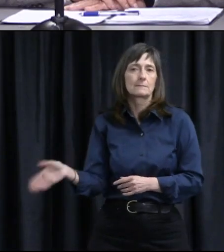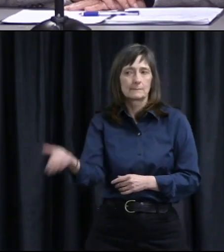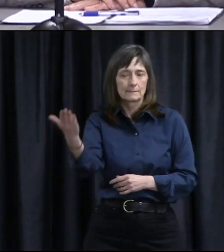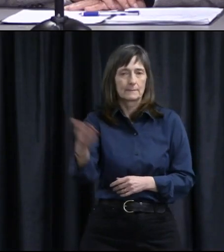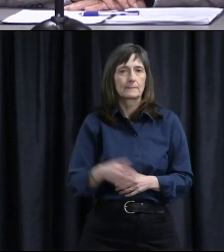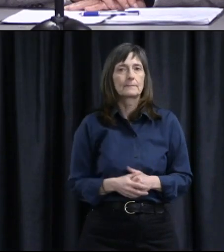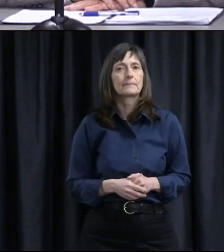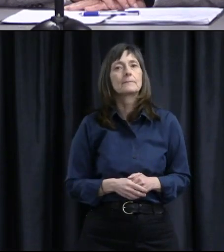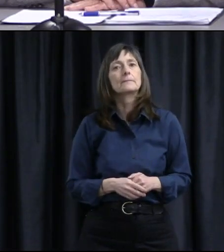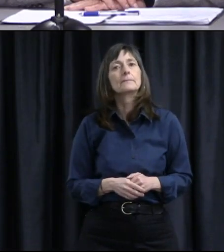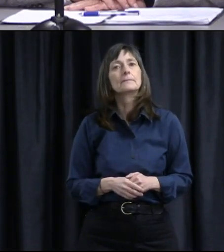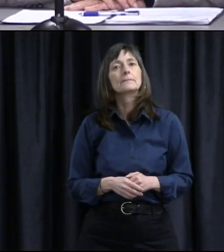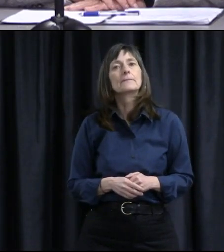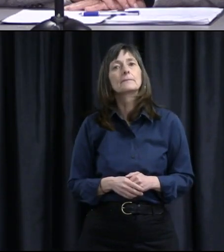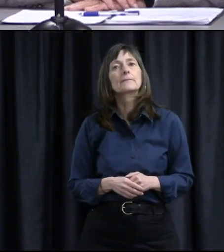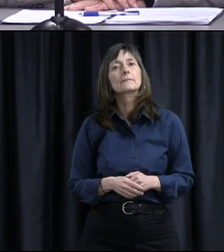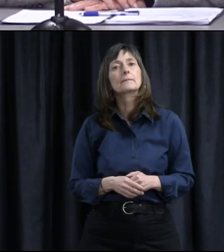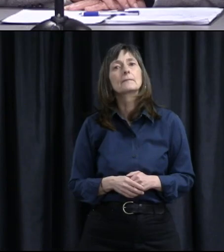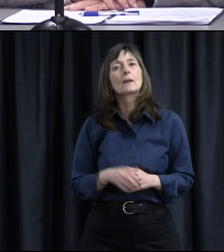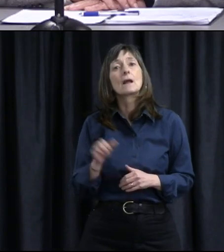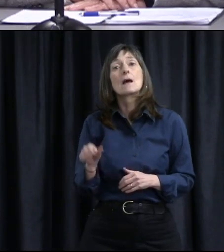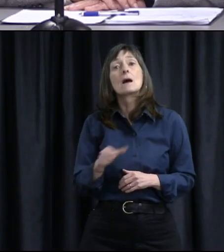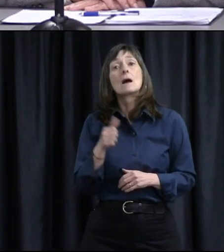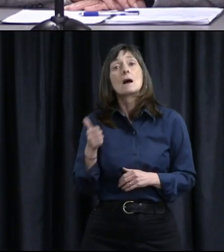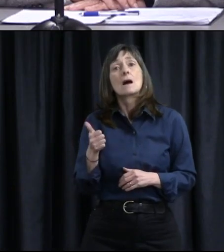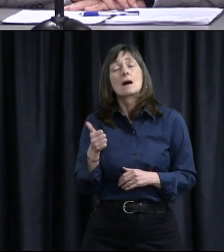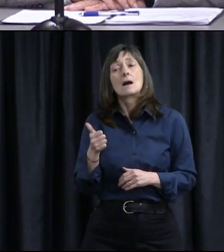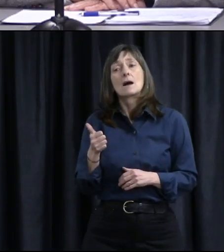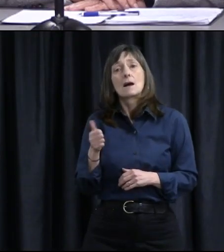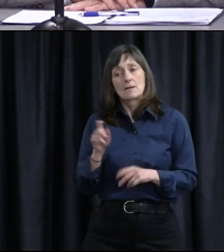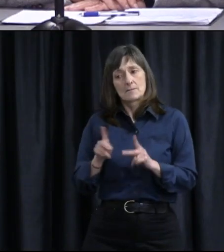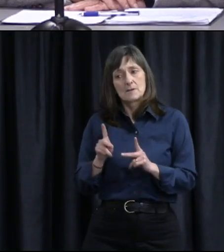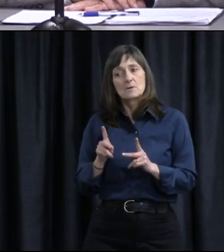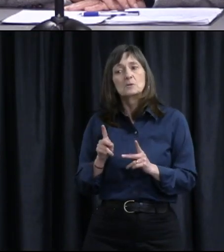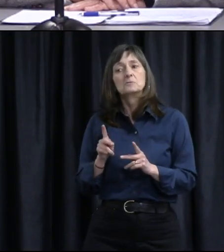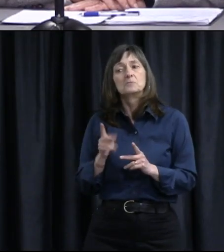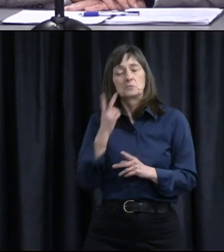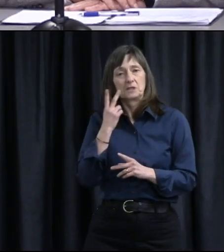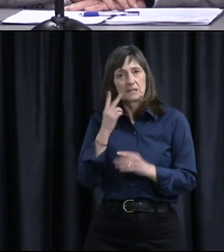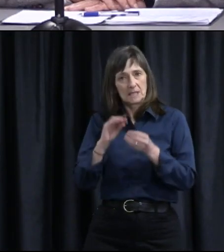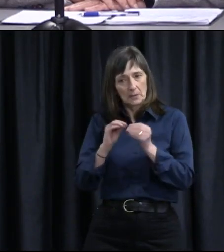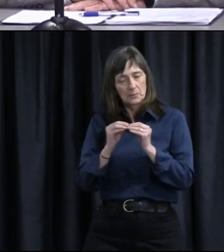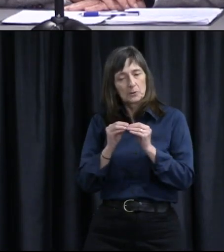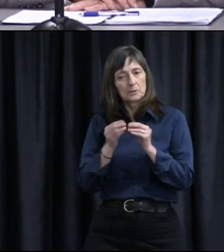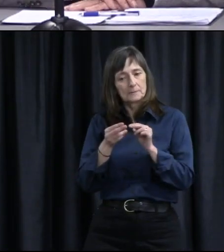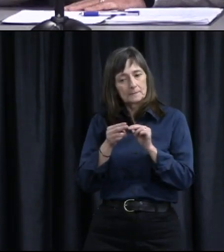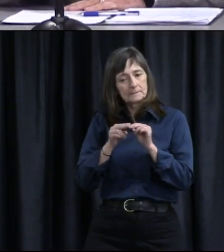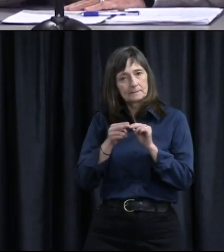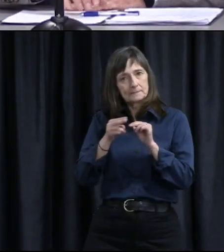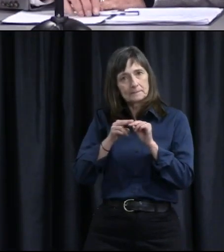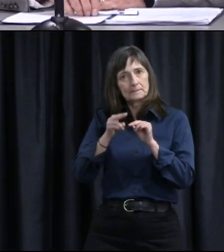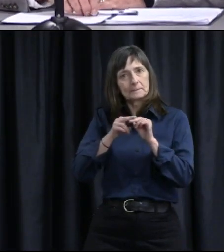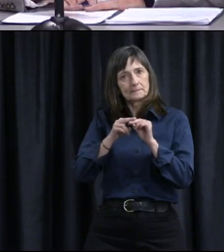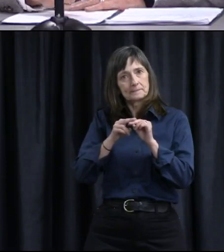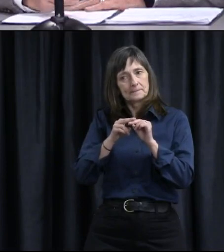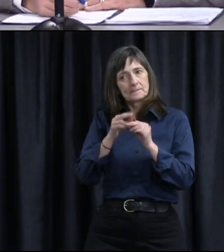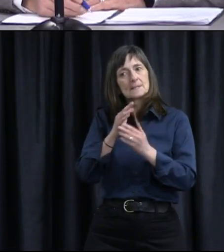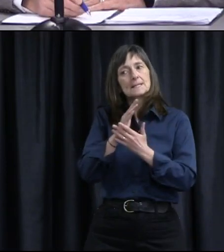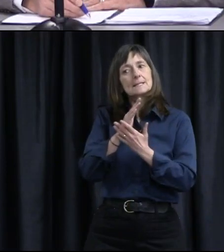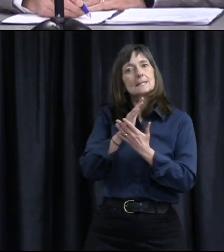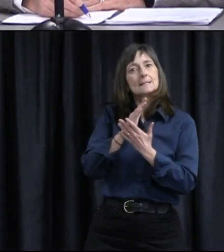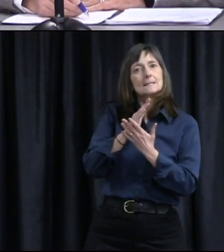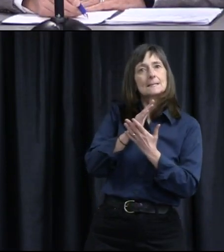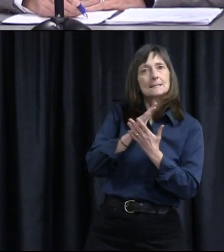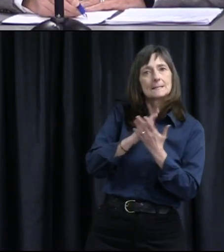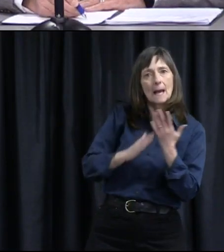The follow-up question is, a lot of people are concerned about, now that we're having more cases, not everyone necessarily self-isolated. There were